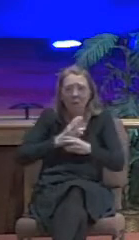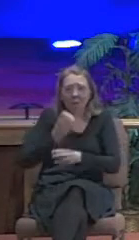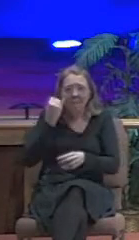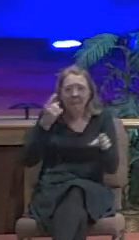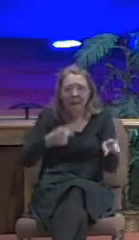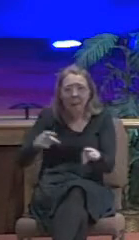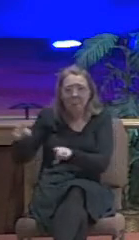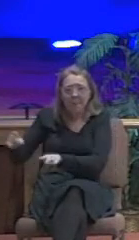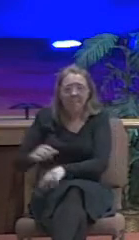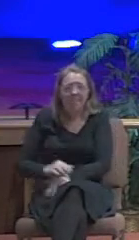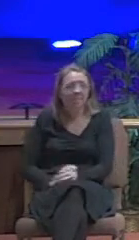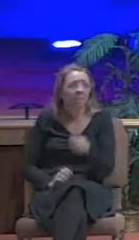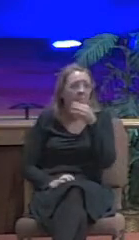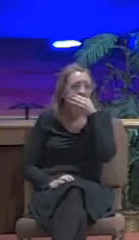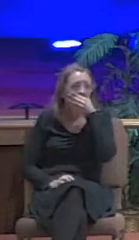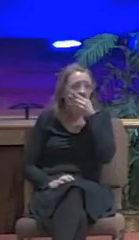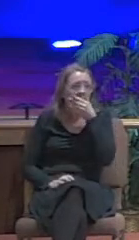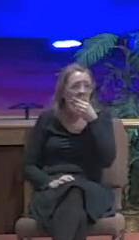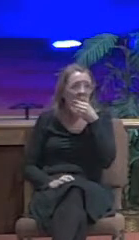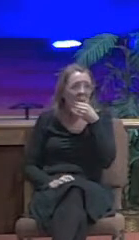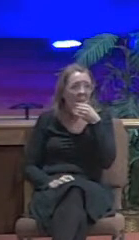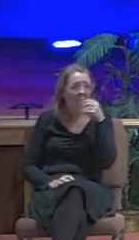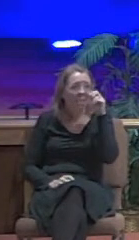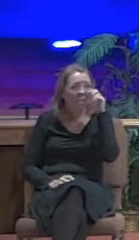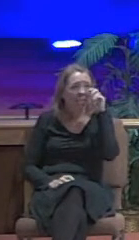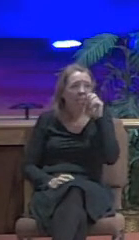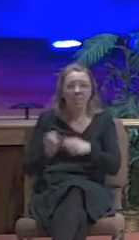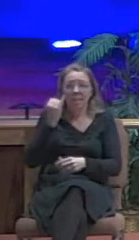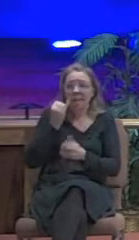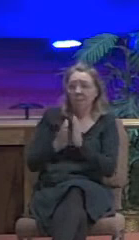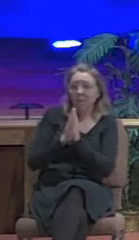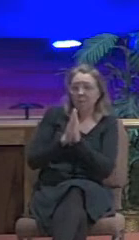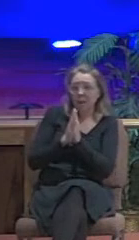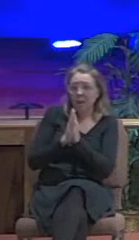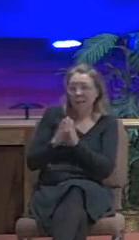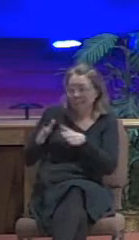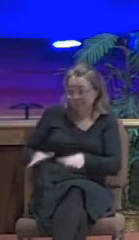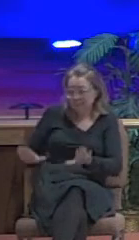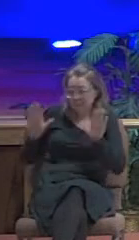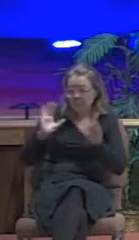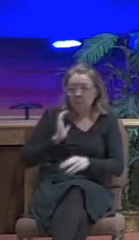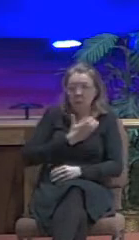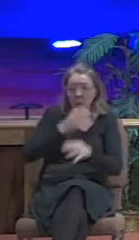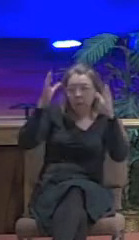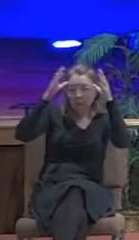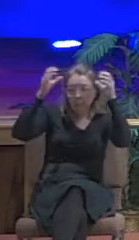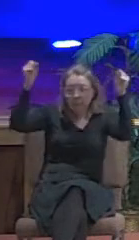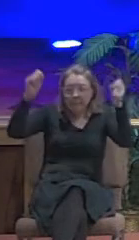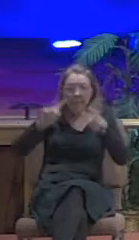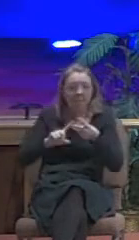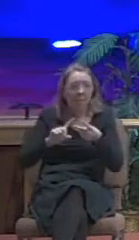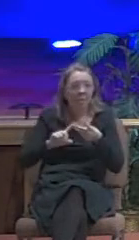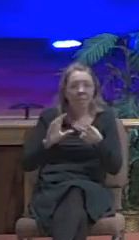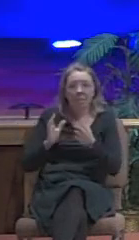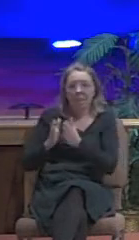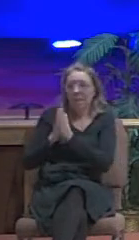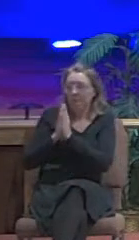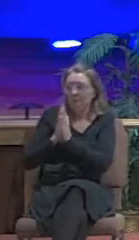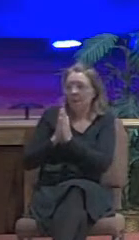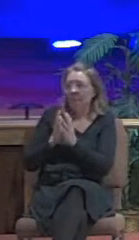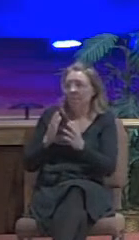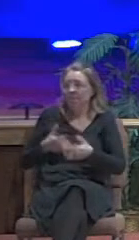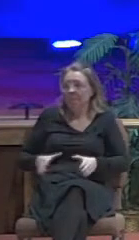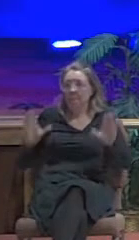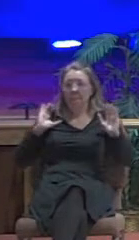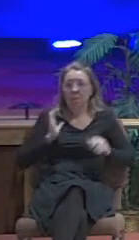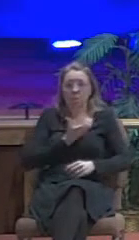Where we pray and submit to our president, we pray and submit to our governor, we pray and submit to our cops and court